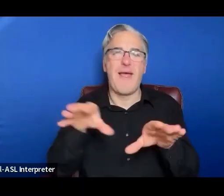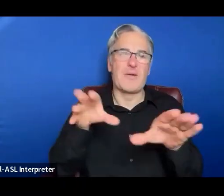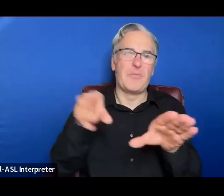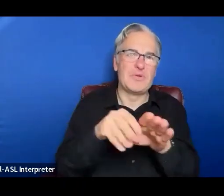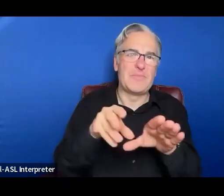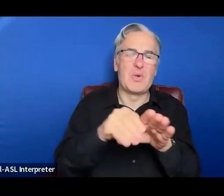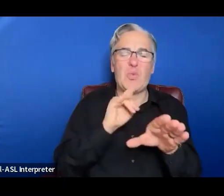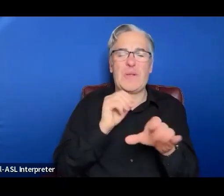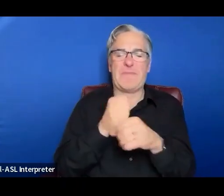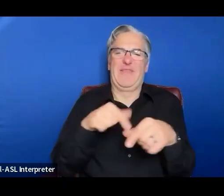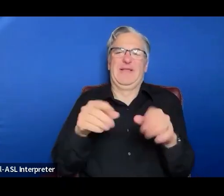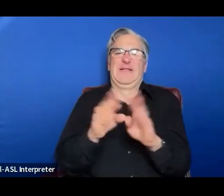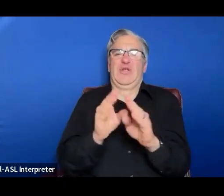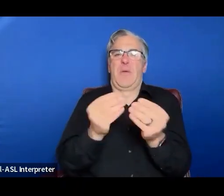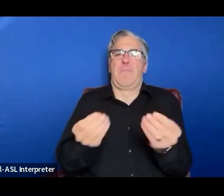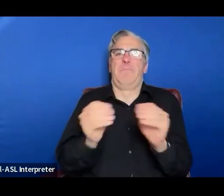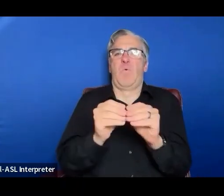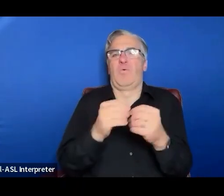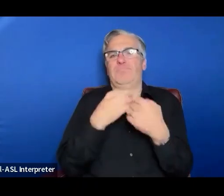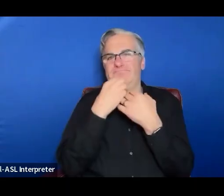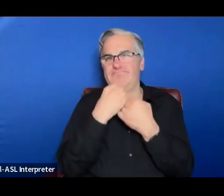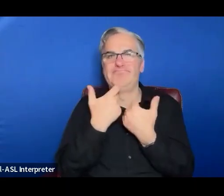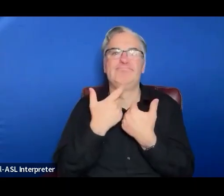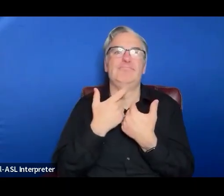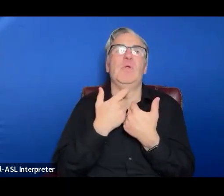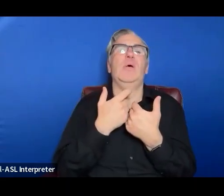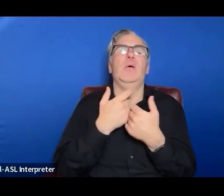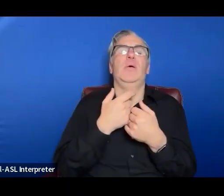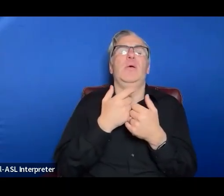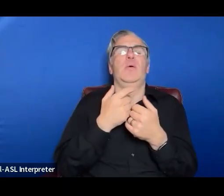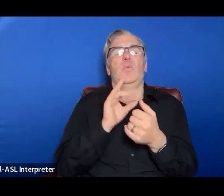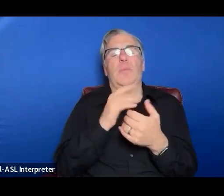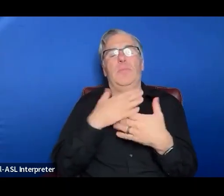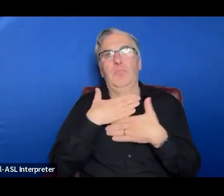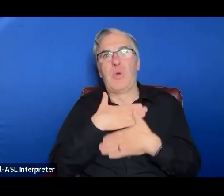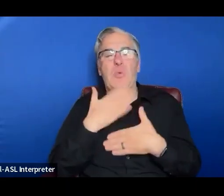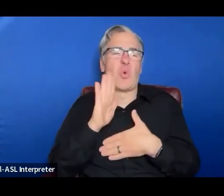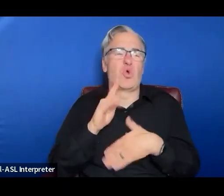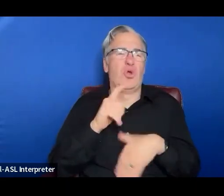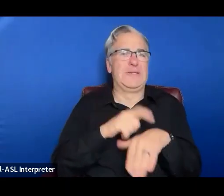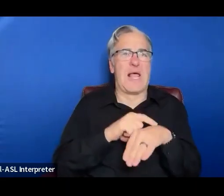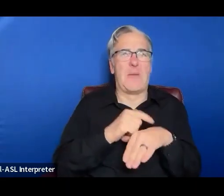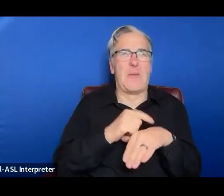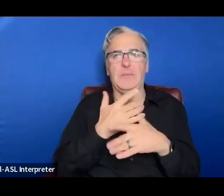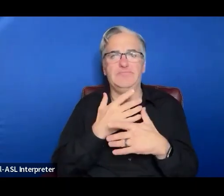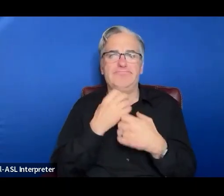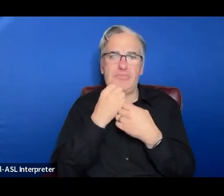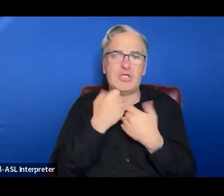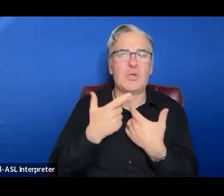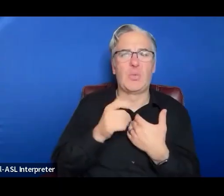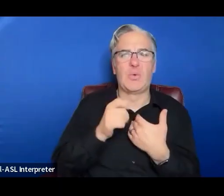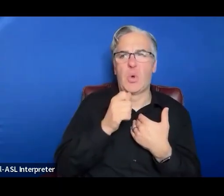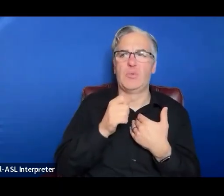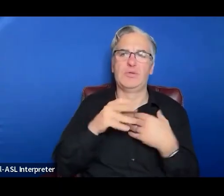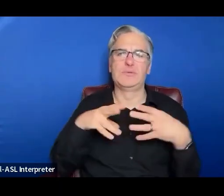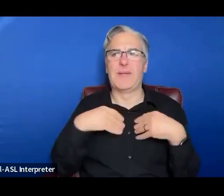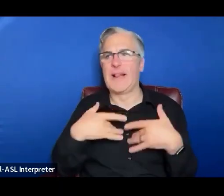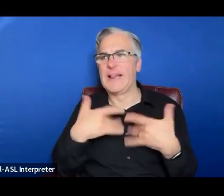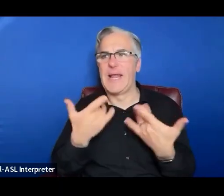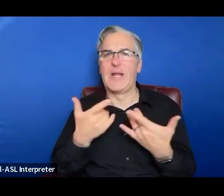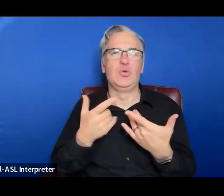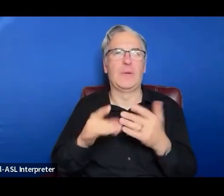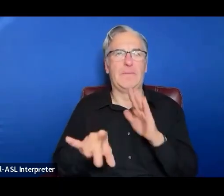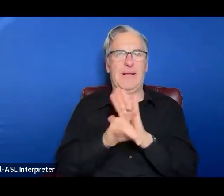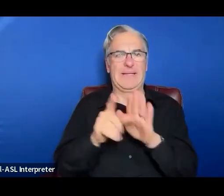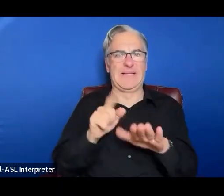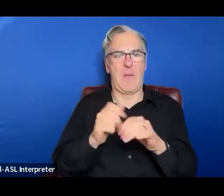really makes our sessions even that much more valuable. And we appreciate, we know how precious your time is, and we don't take it lightly that you choose to spend that time